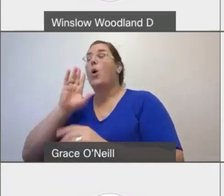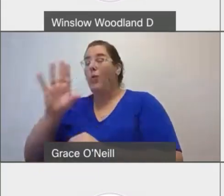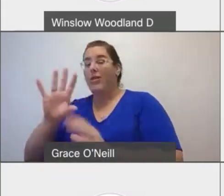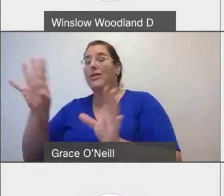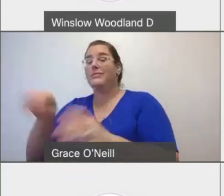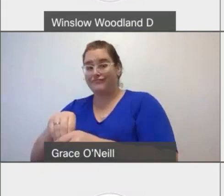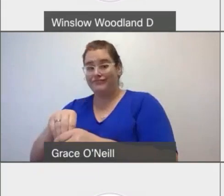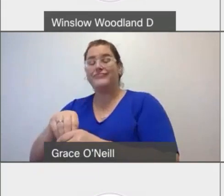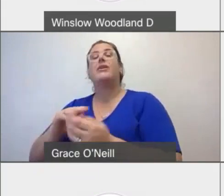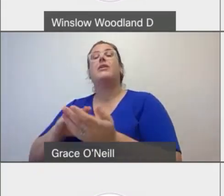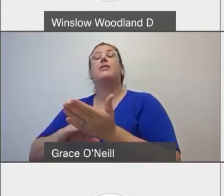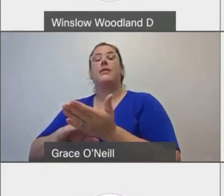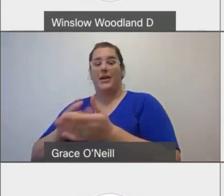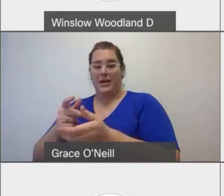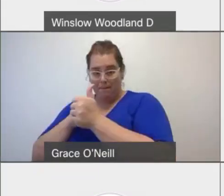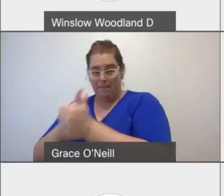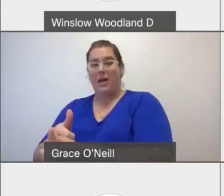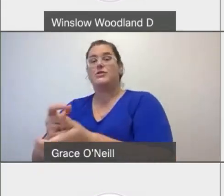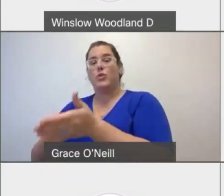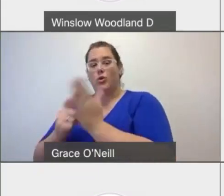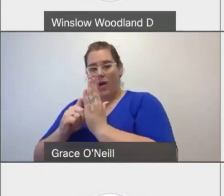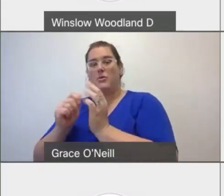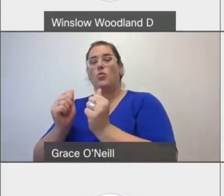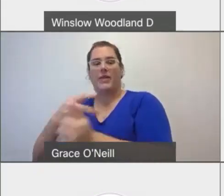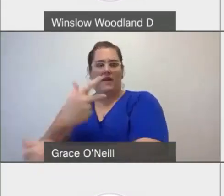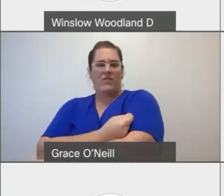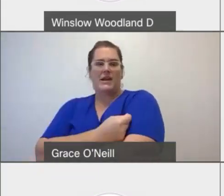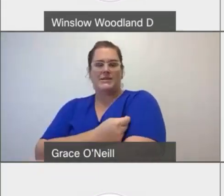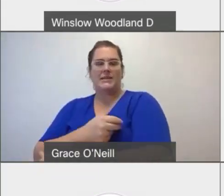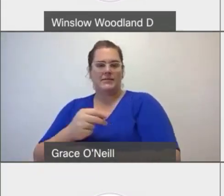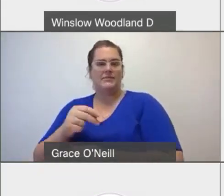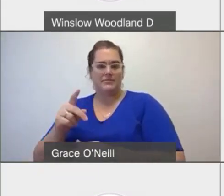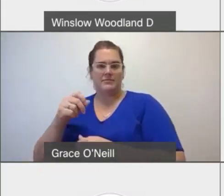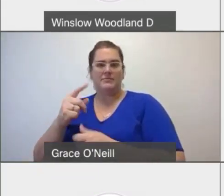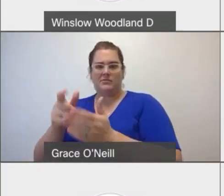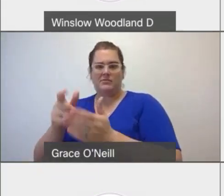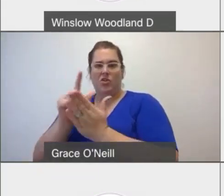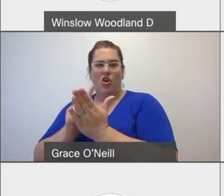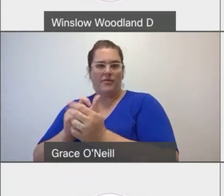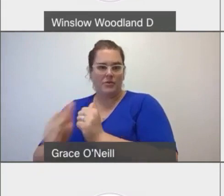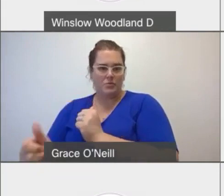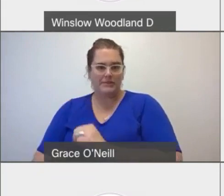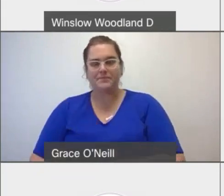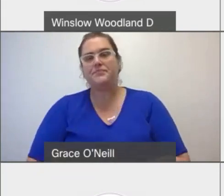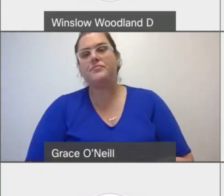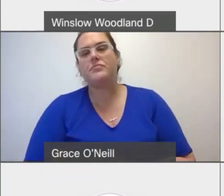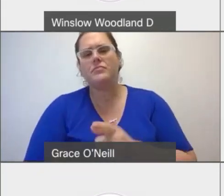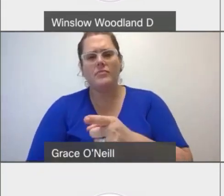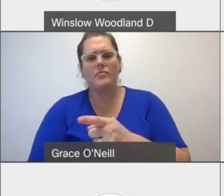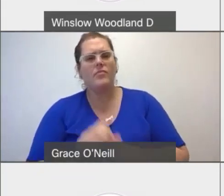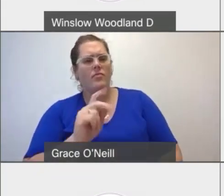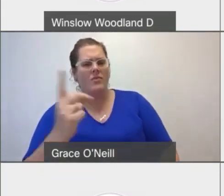the vaccine mandate. When is DC Health